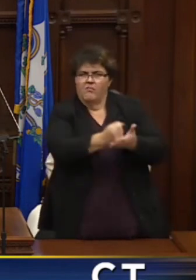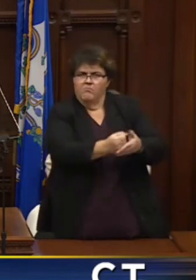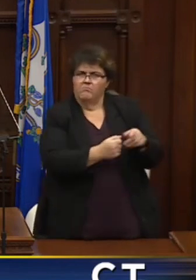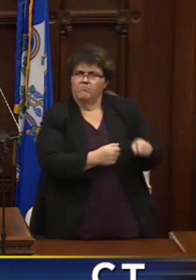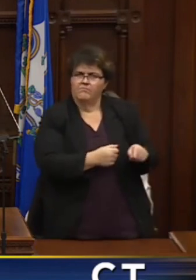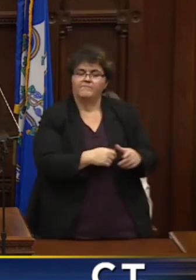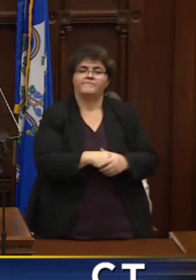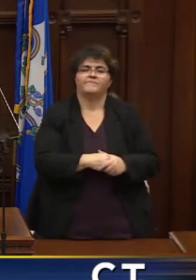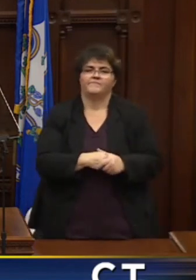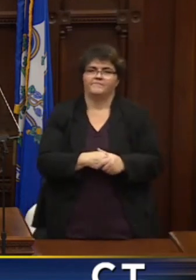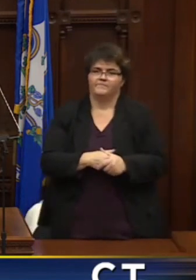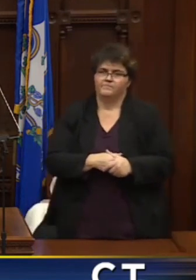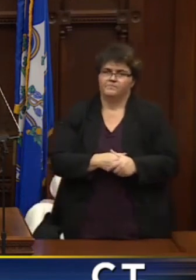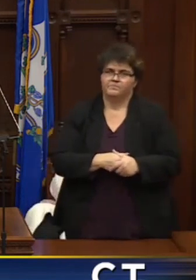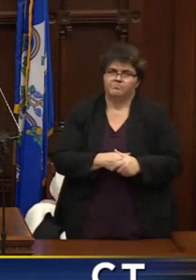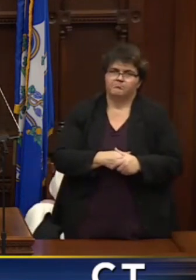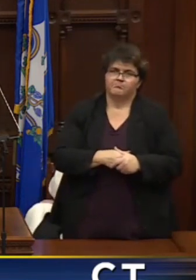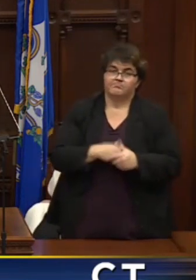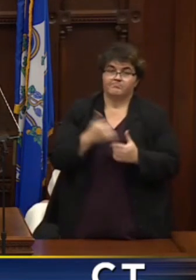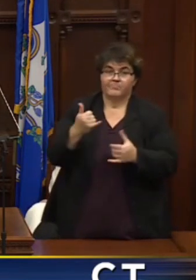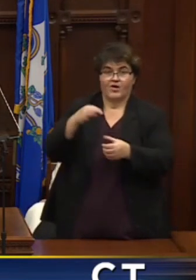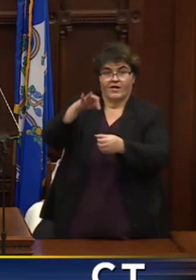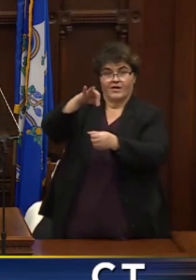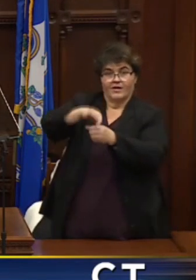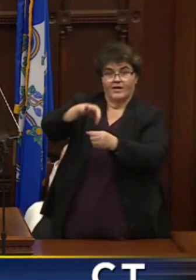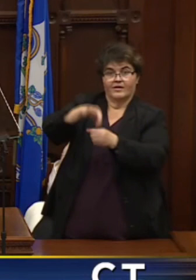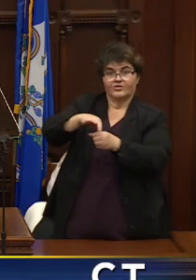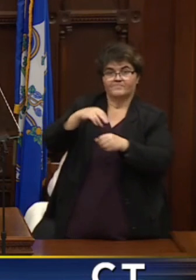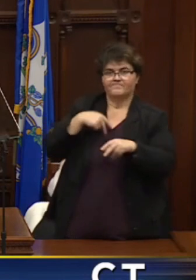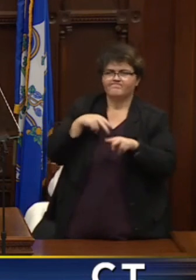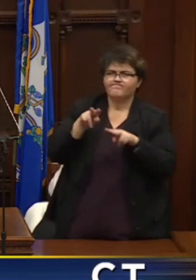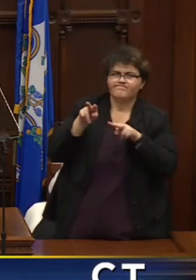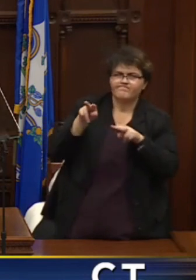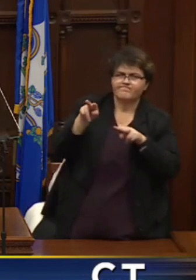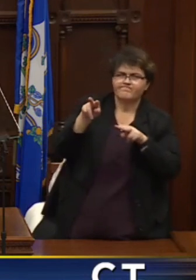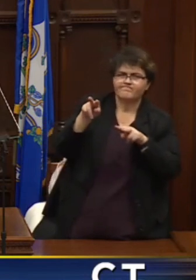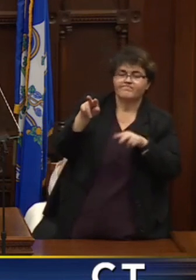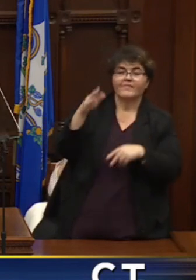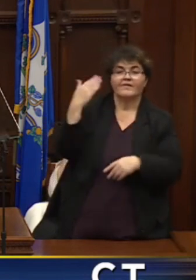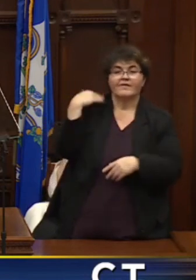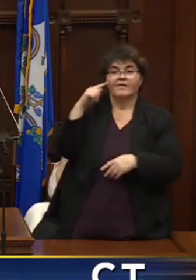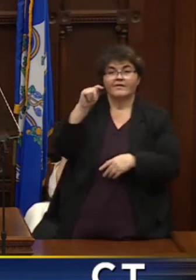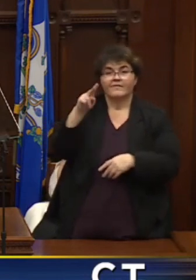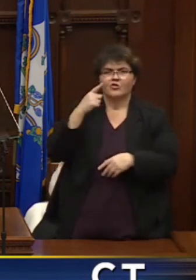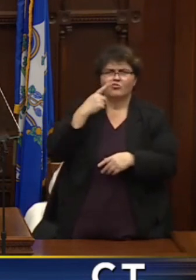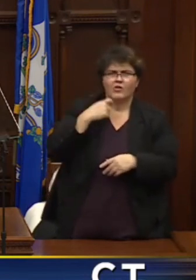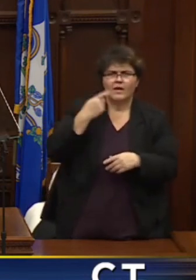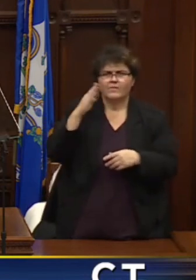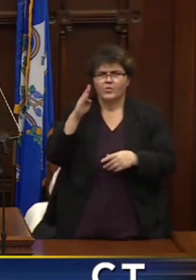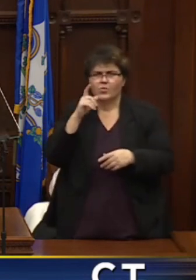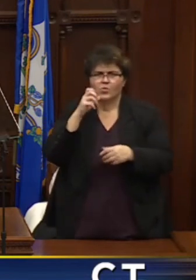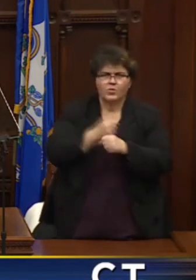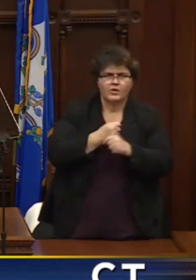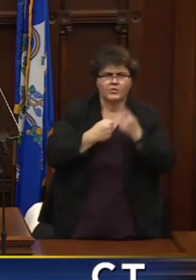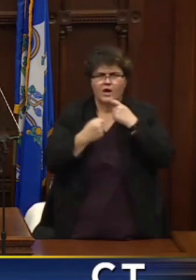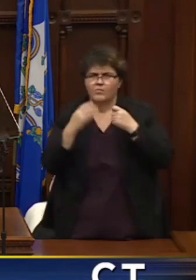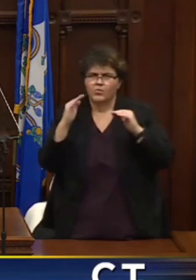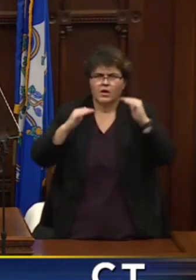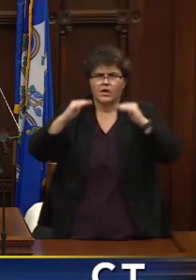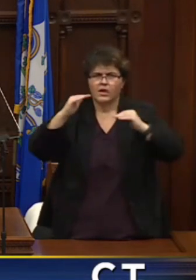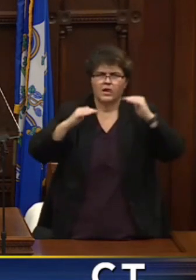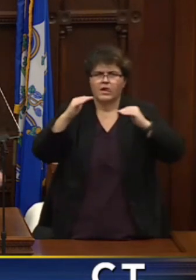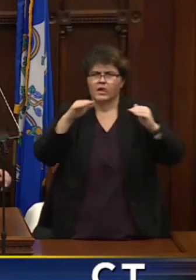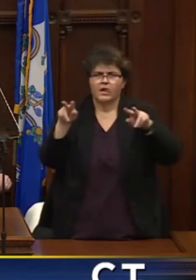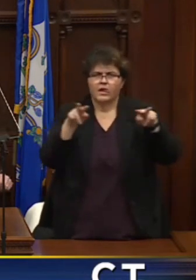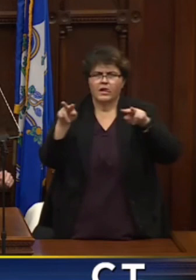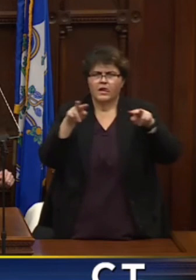bluer. I think here in Connecticut was a little different. It's not every day that New Canaan